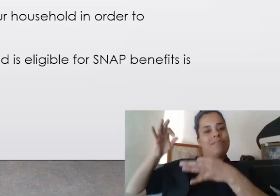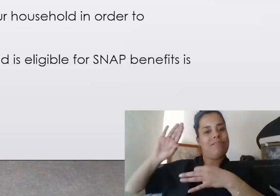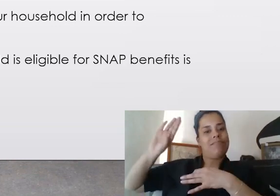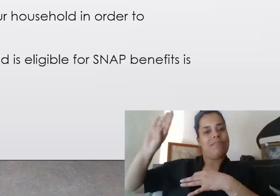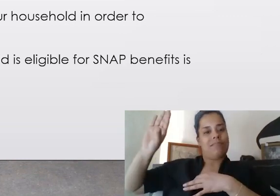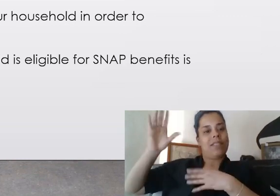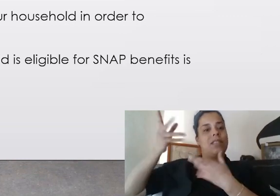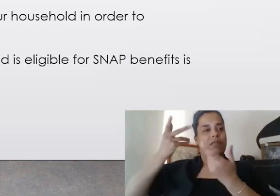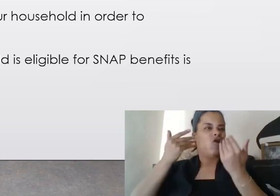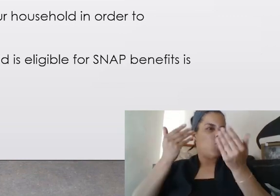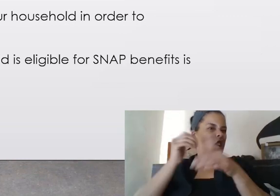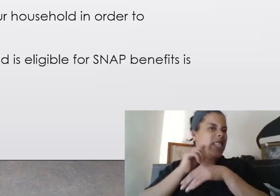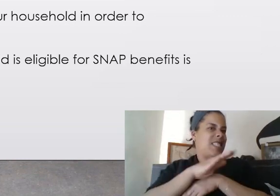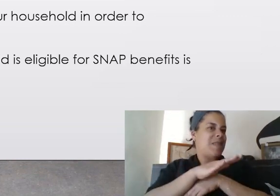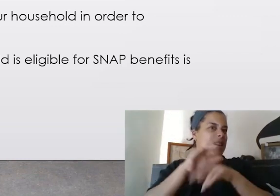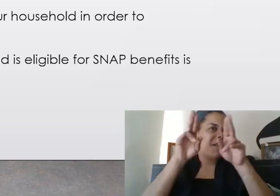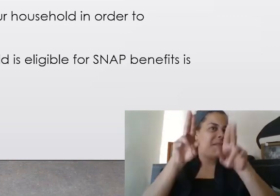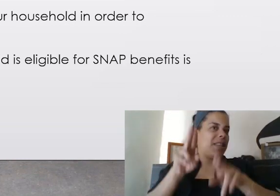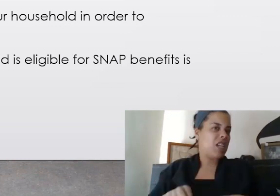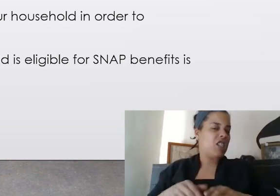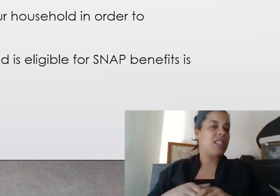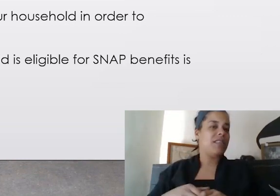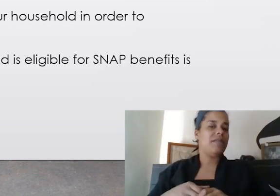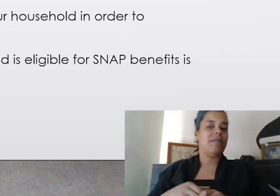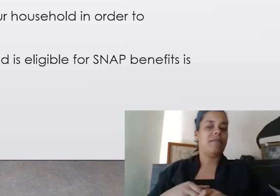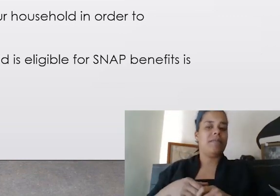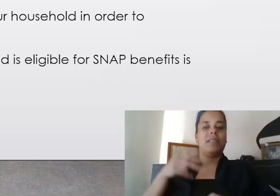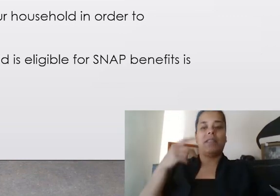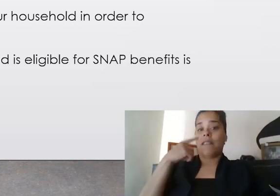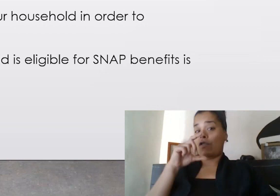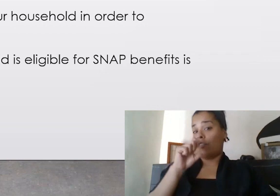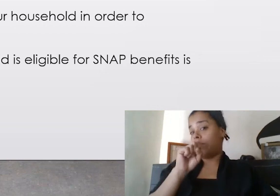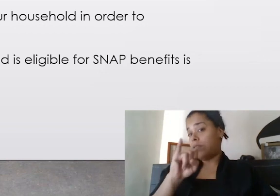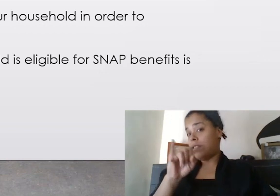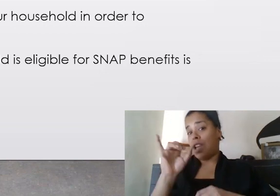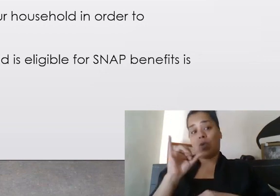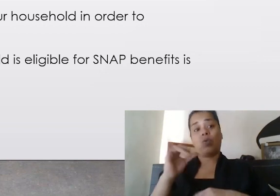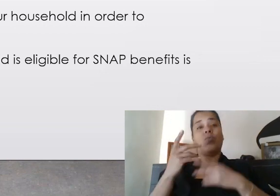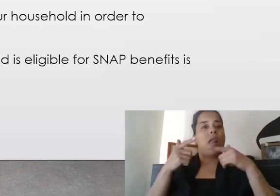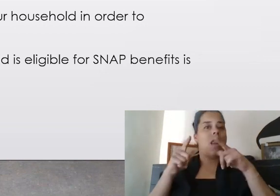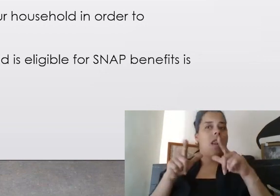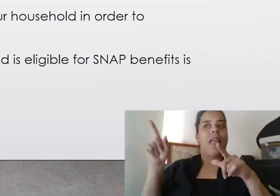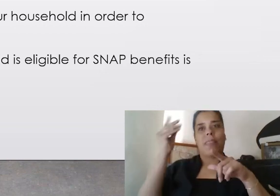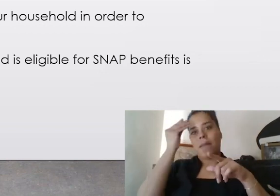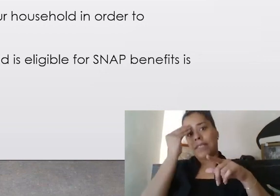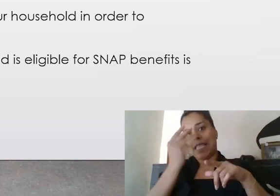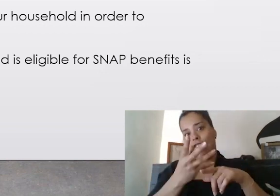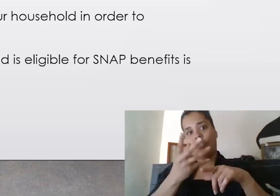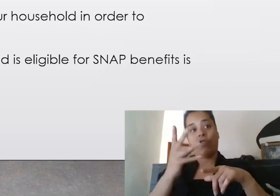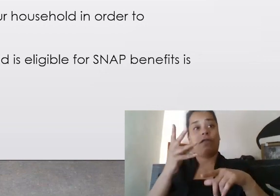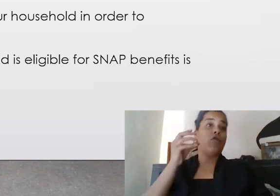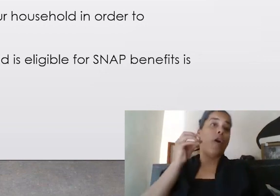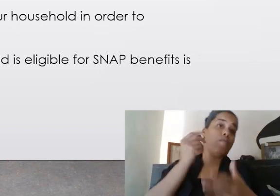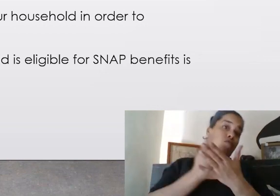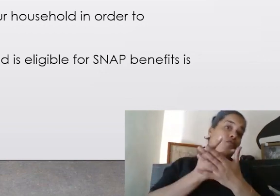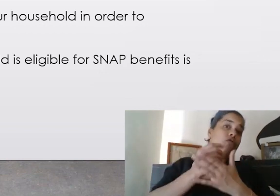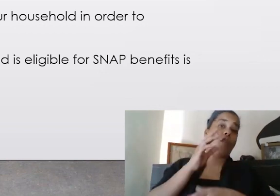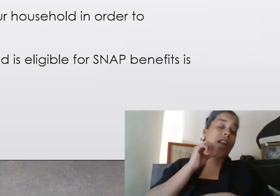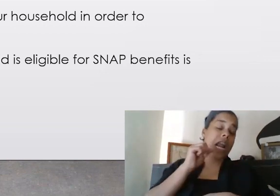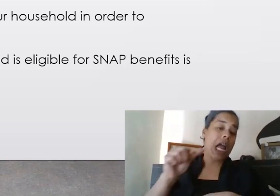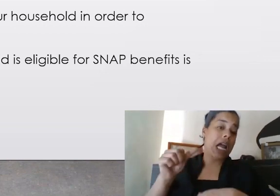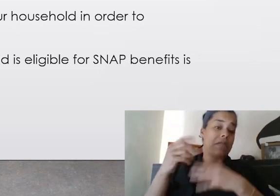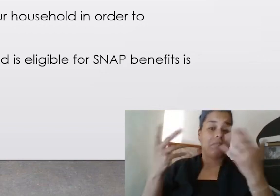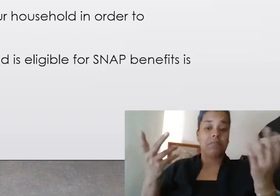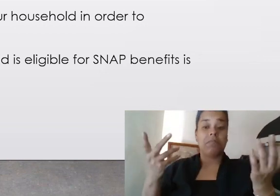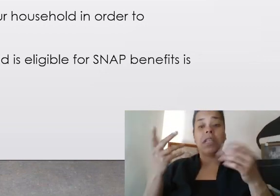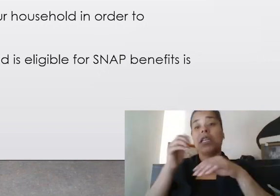an application. Submit an application for SSI and let them tell you whether you're approved or denied. Submit an application